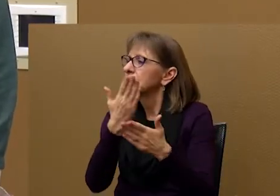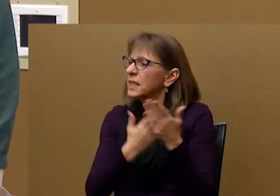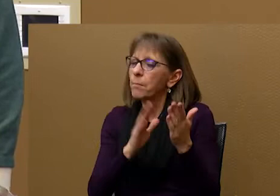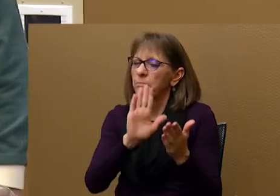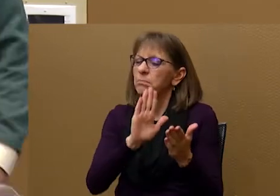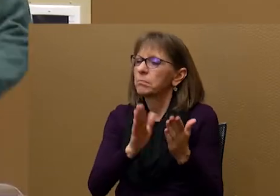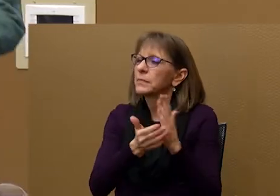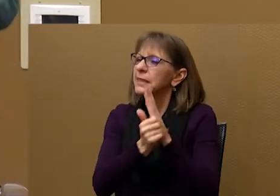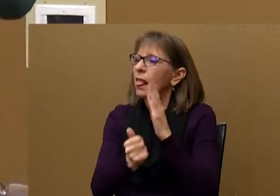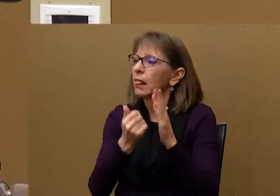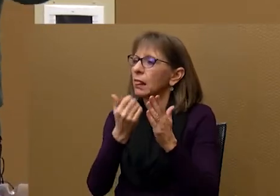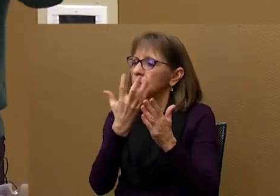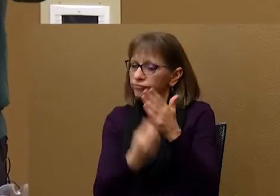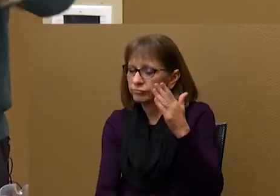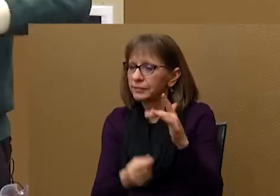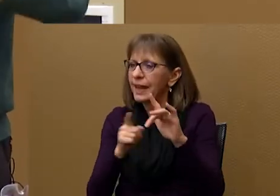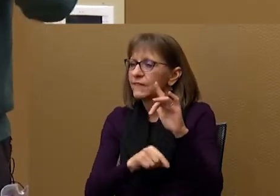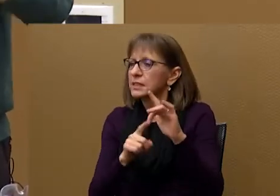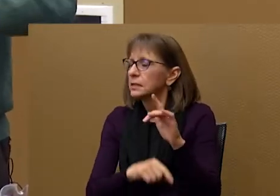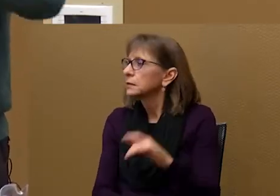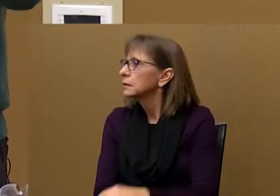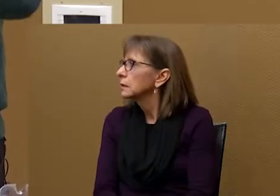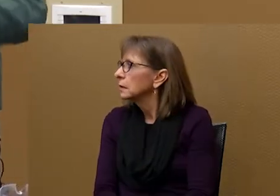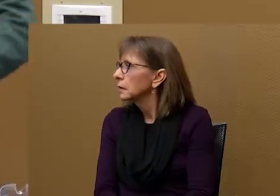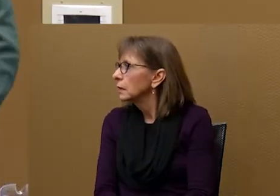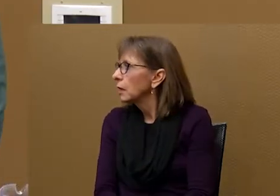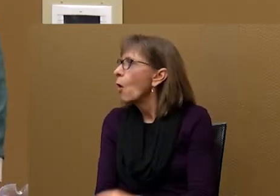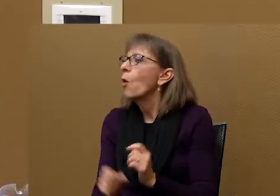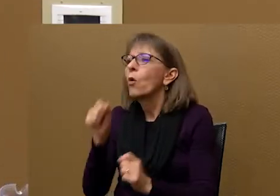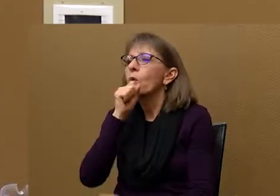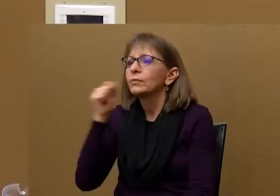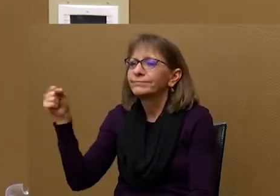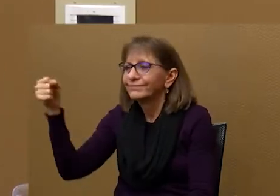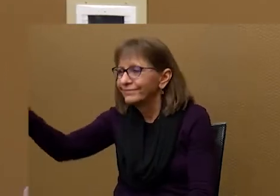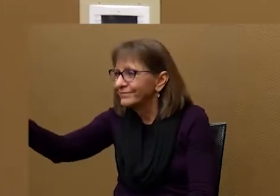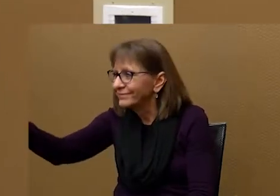many. Anyone? Can you name them? Name some skill deficits.